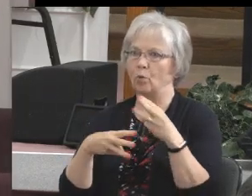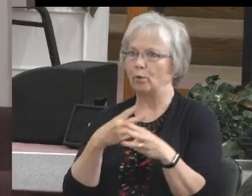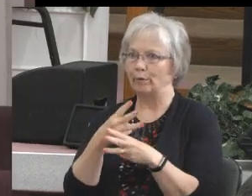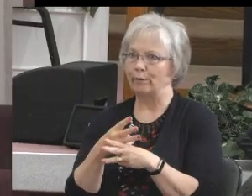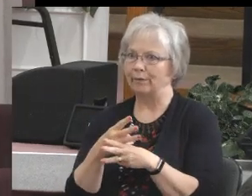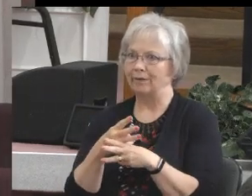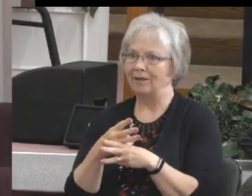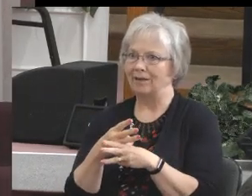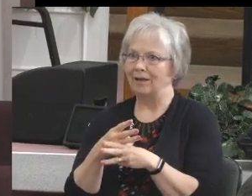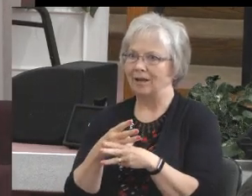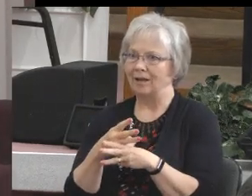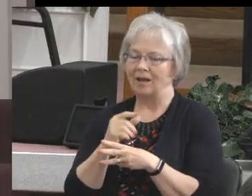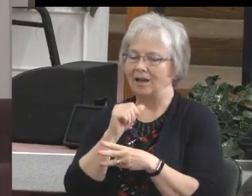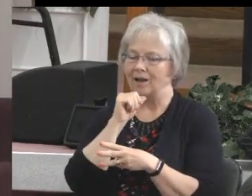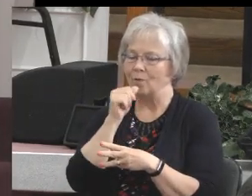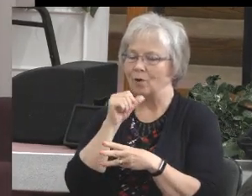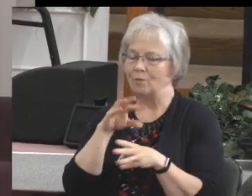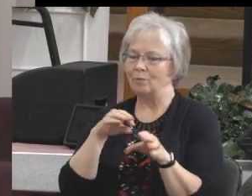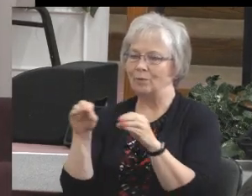disagree with.